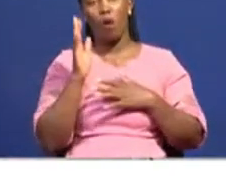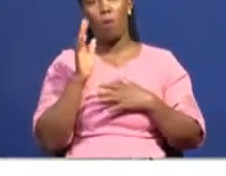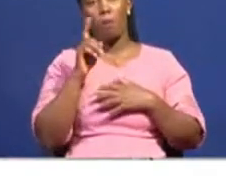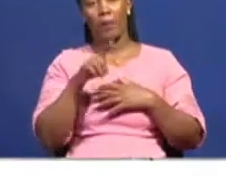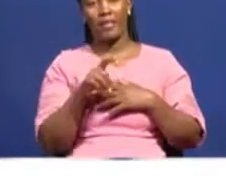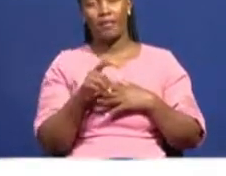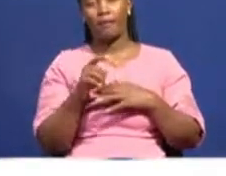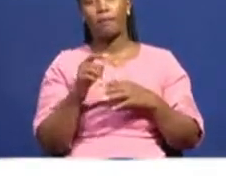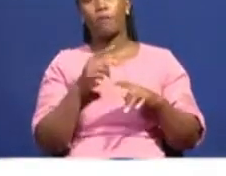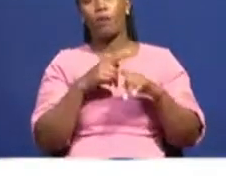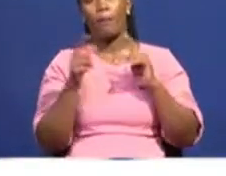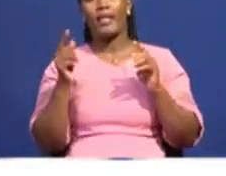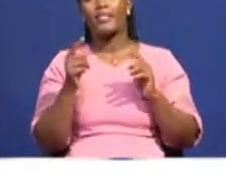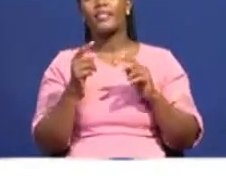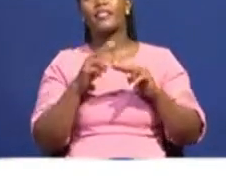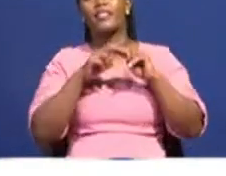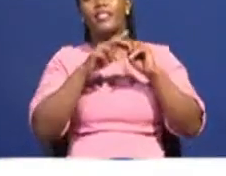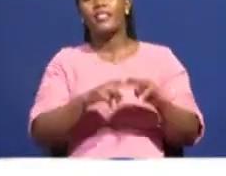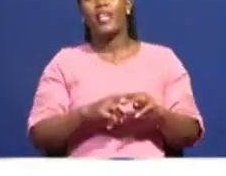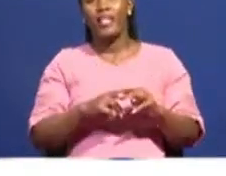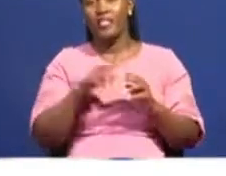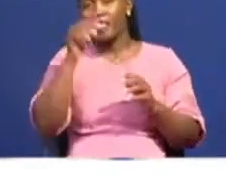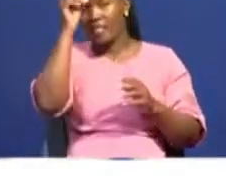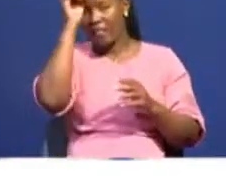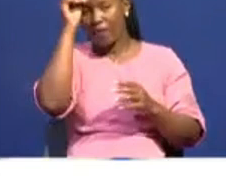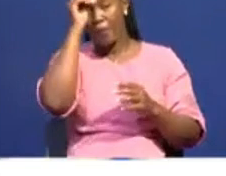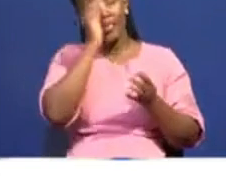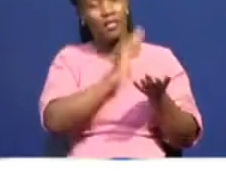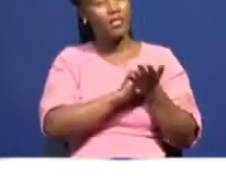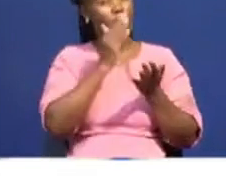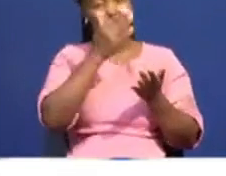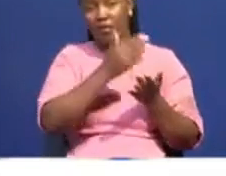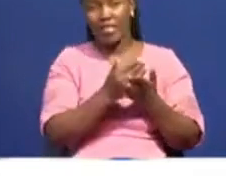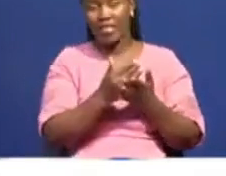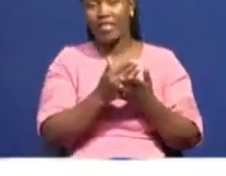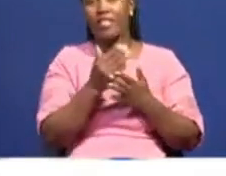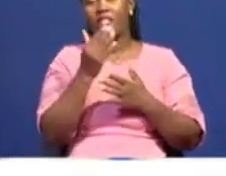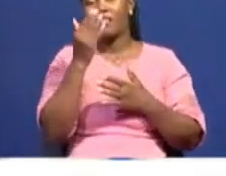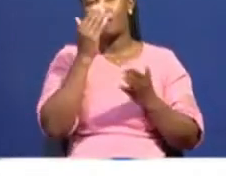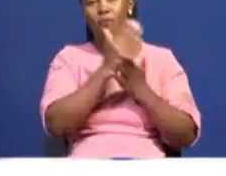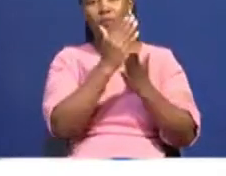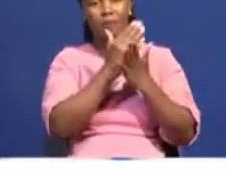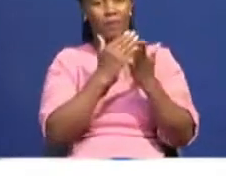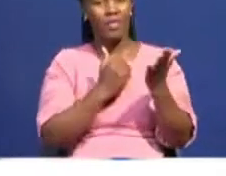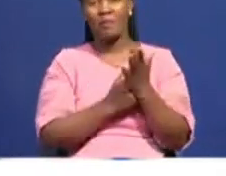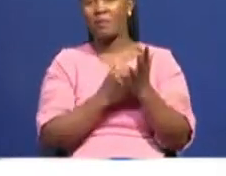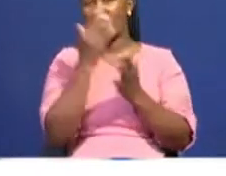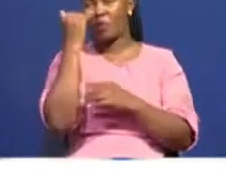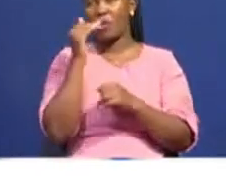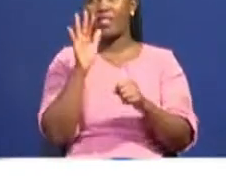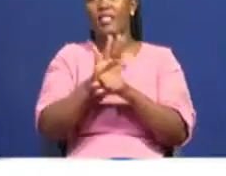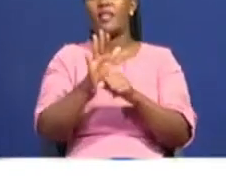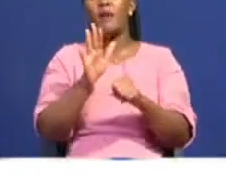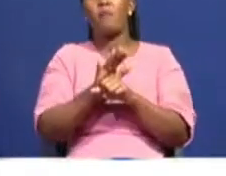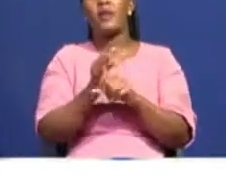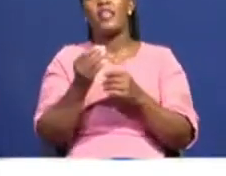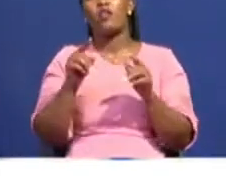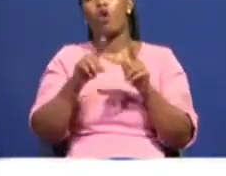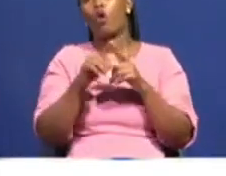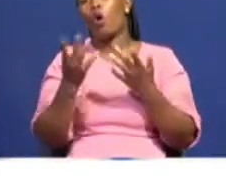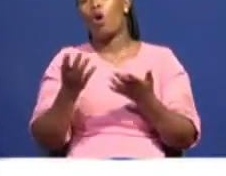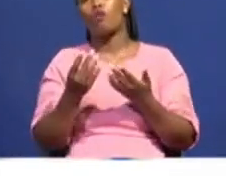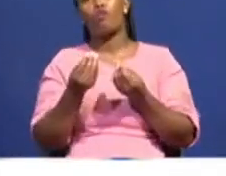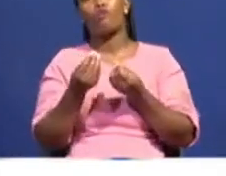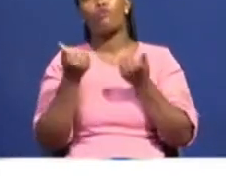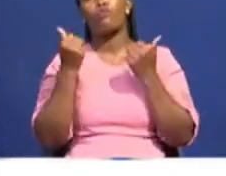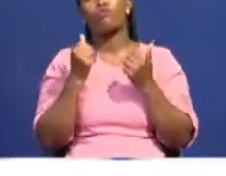relying on government coffers to fund such programs is one of the key reasons why barely any progress has been made on that front.